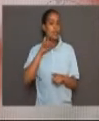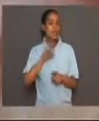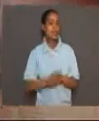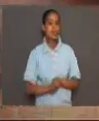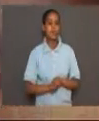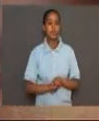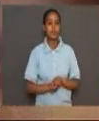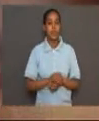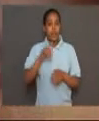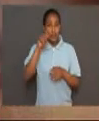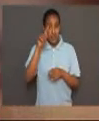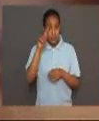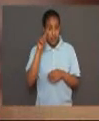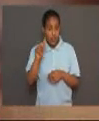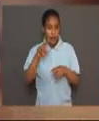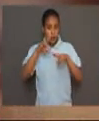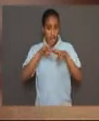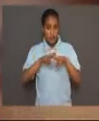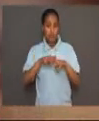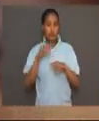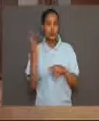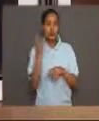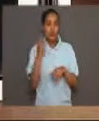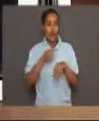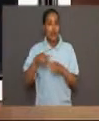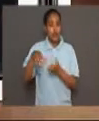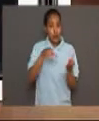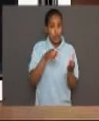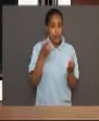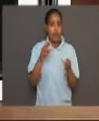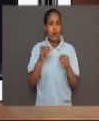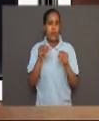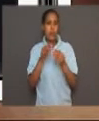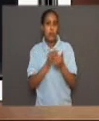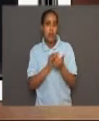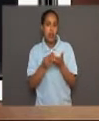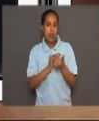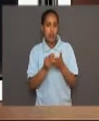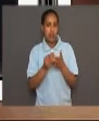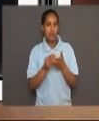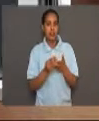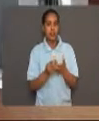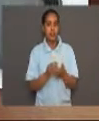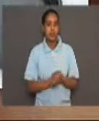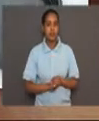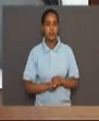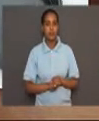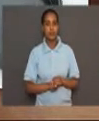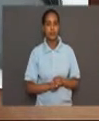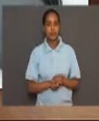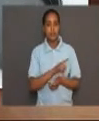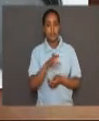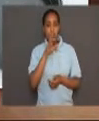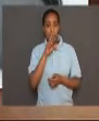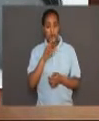thermoplastics. Thermosets are usually liquid or malleable prior to curing.